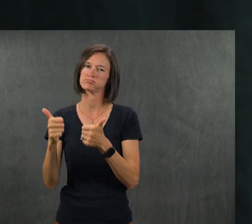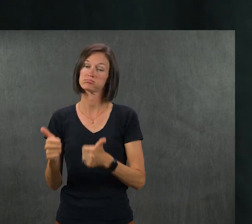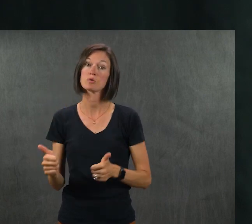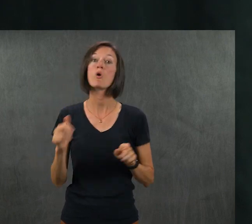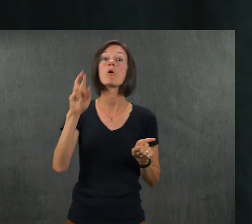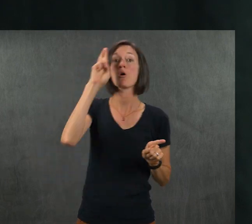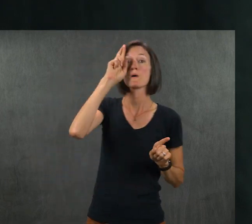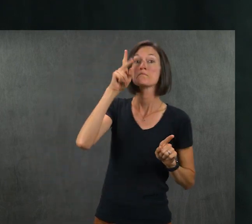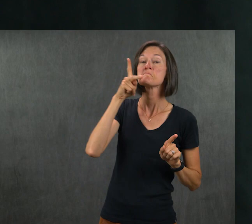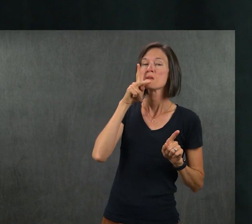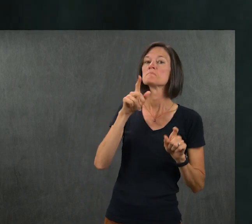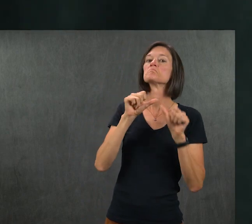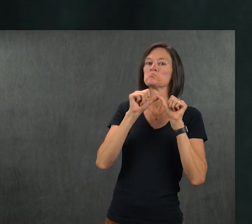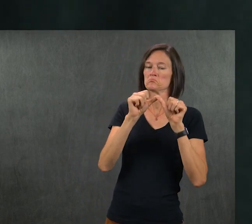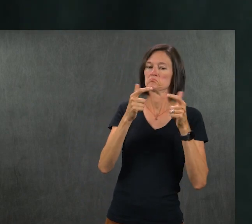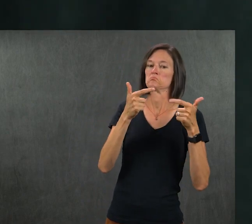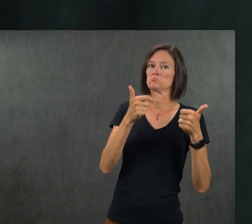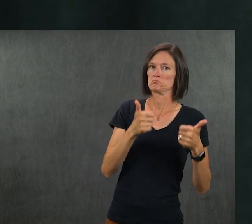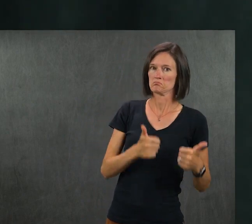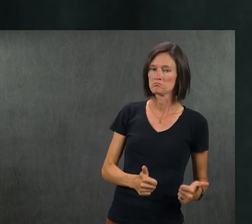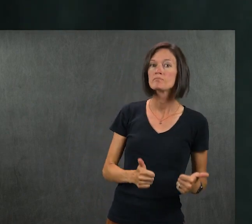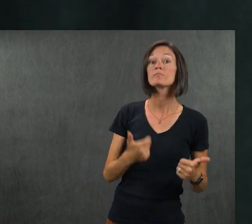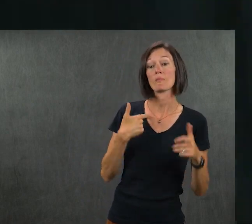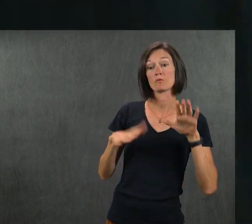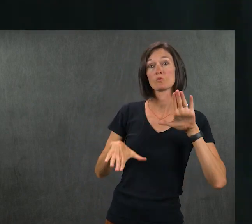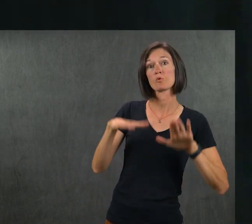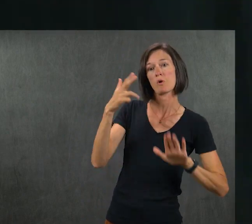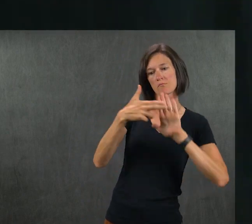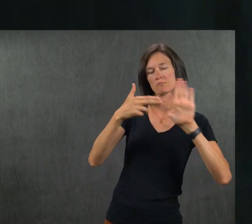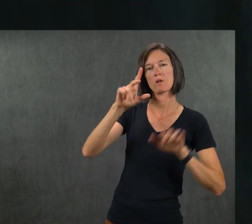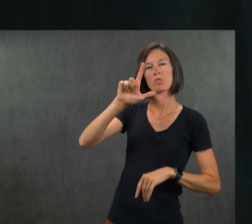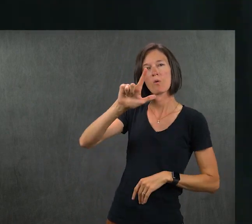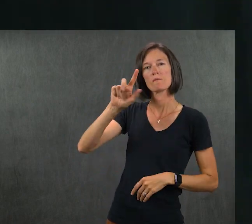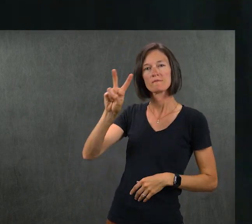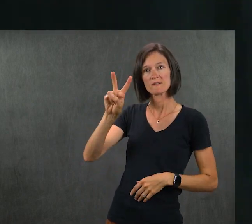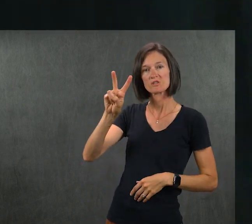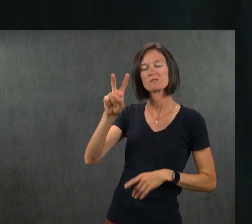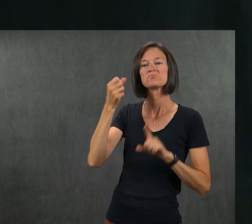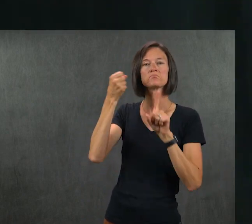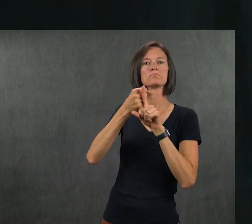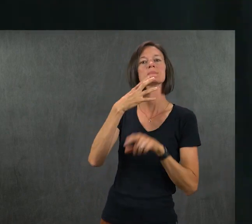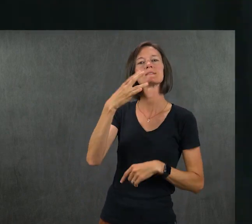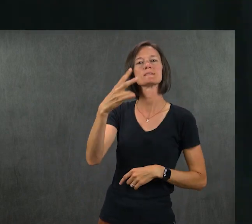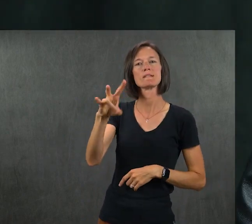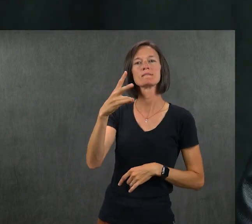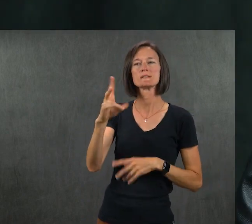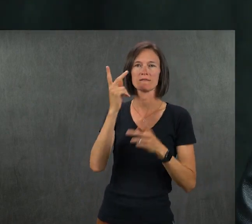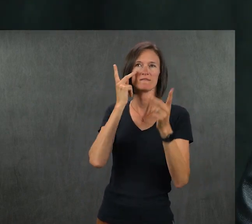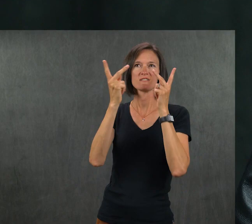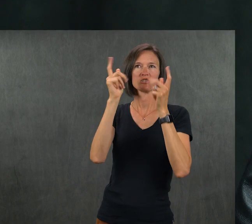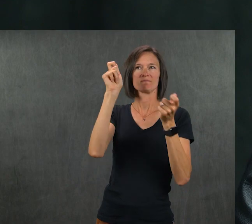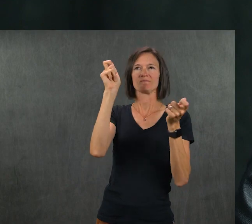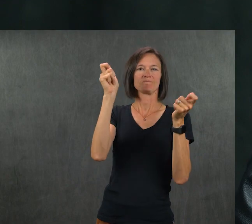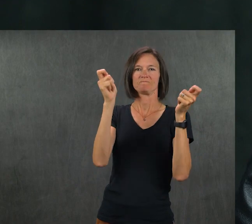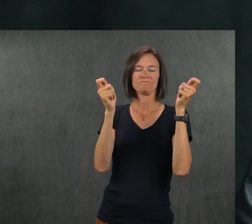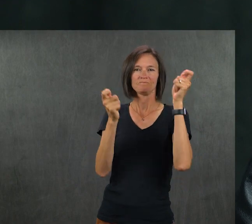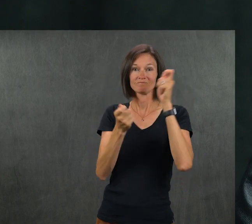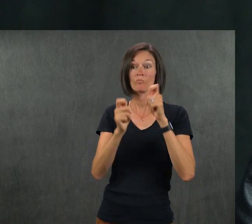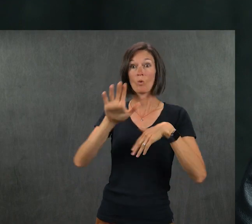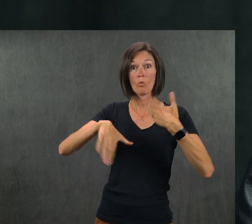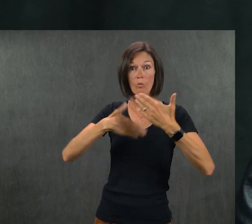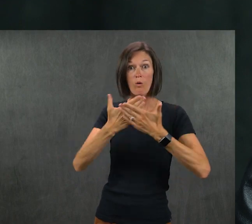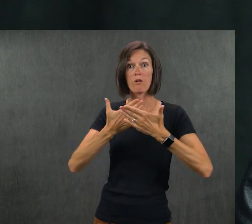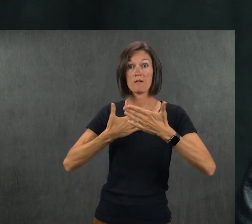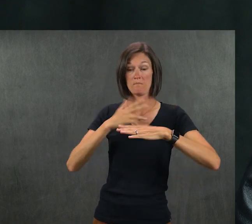RP absolutely is progressive. So I grew up low vision. Around 17, my vision started to change, and I lost all of